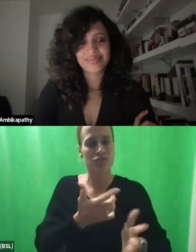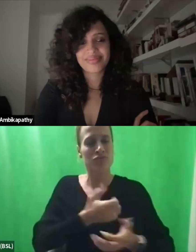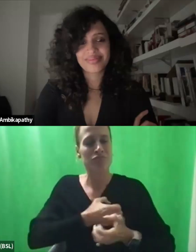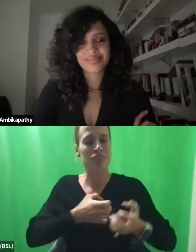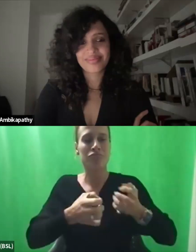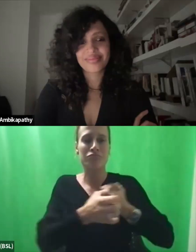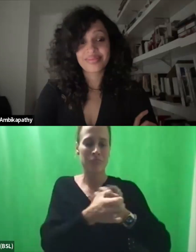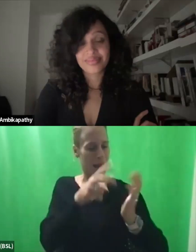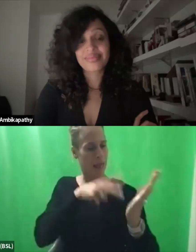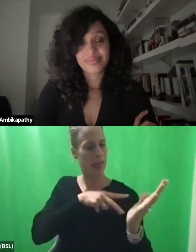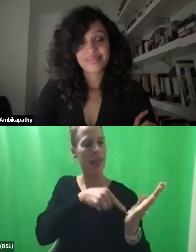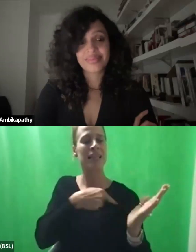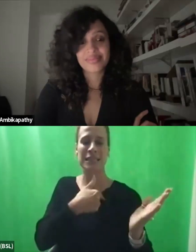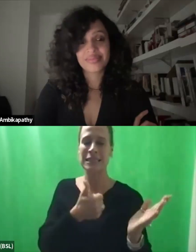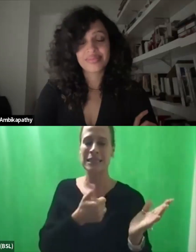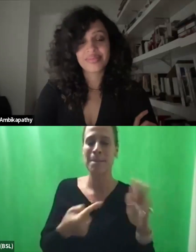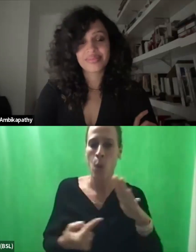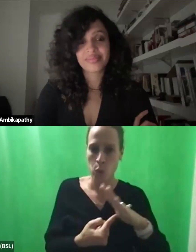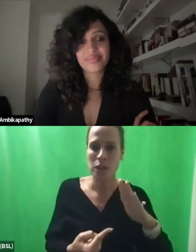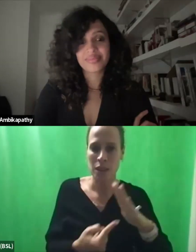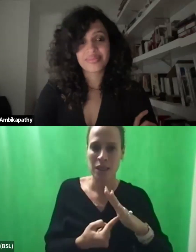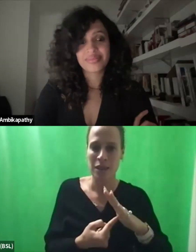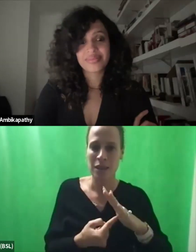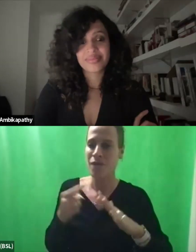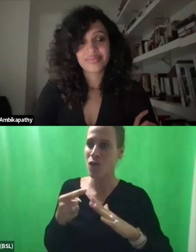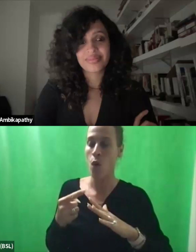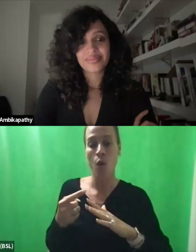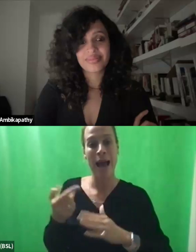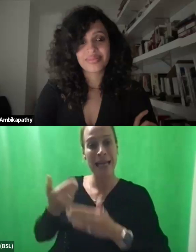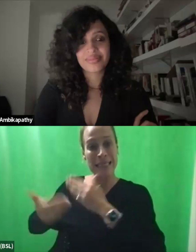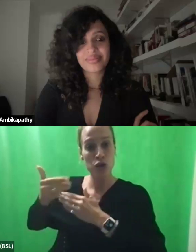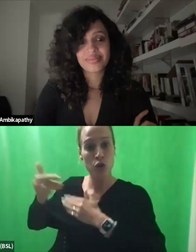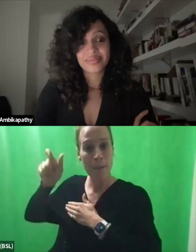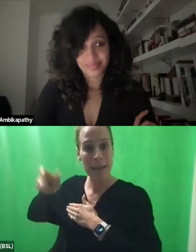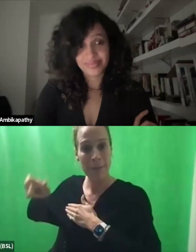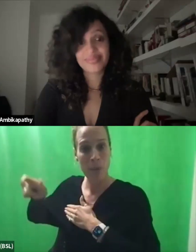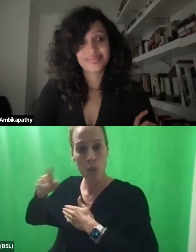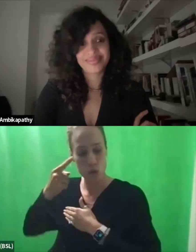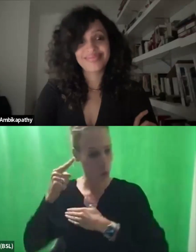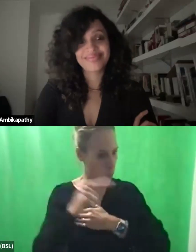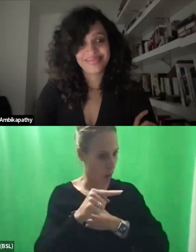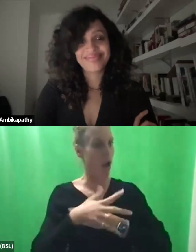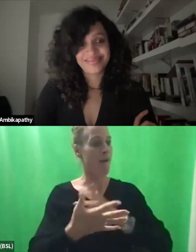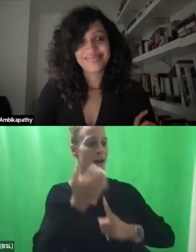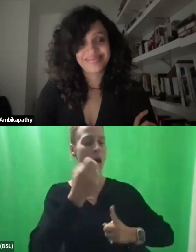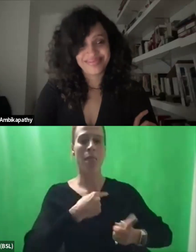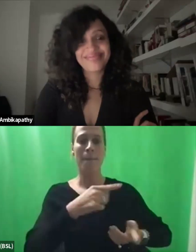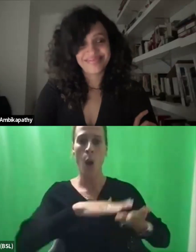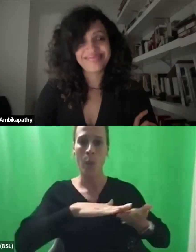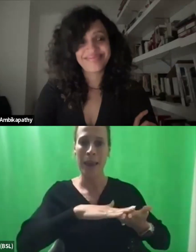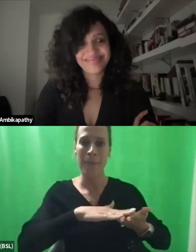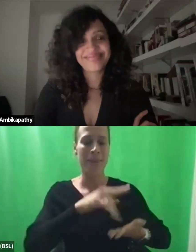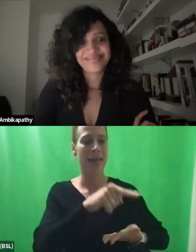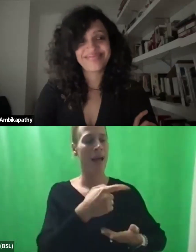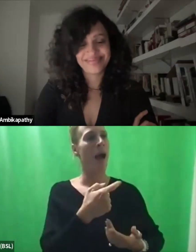struggles in a way that's really significant for the historian. A historian could come across this poem and write a master's thesis about Armenian seamstresses in Paris,